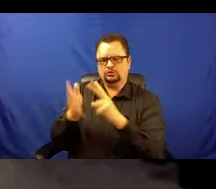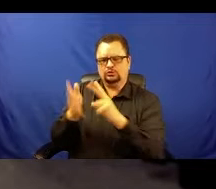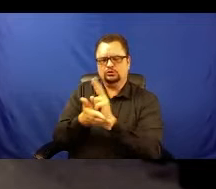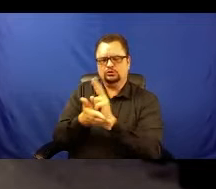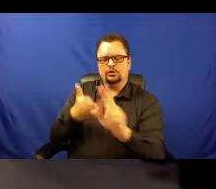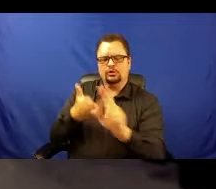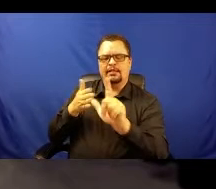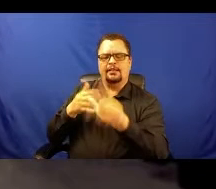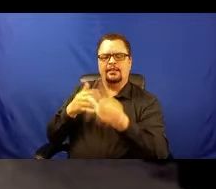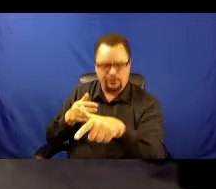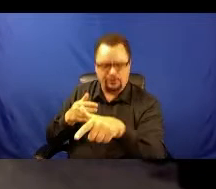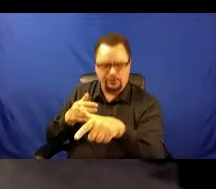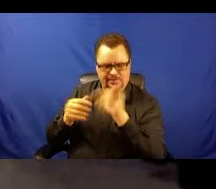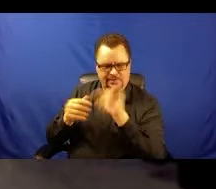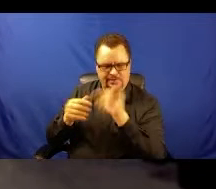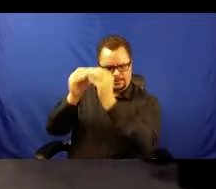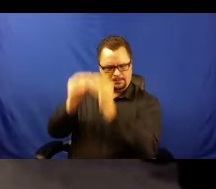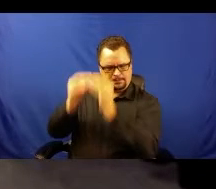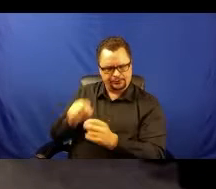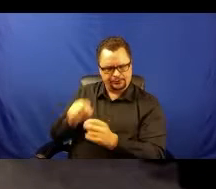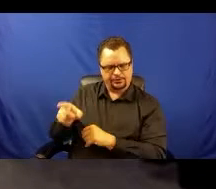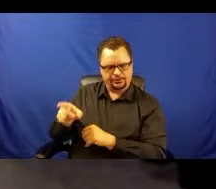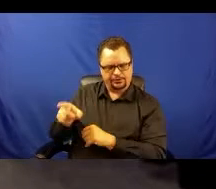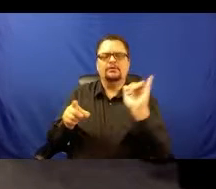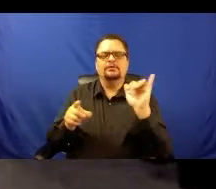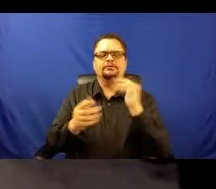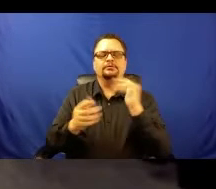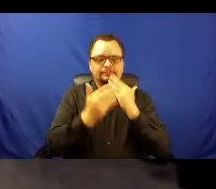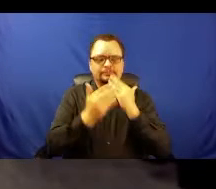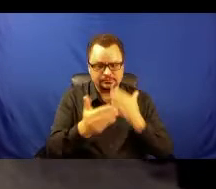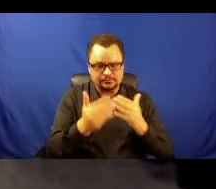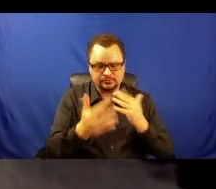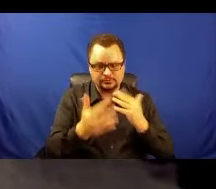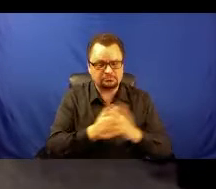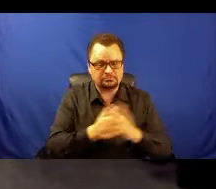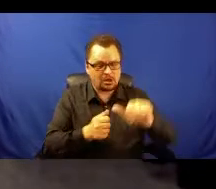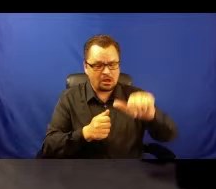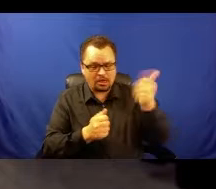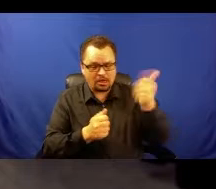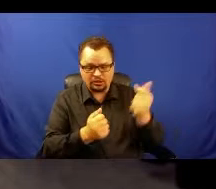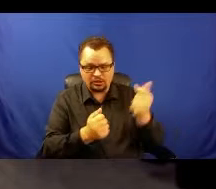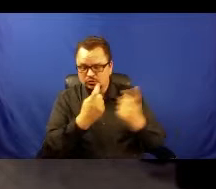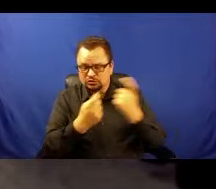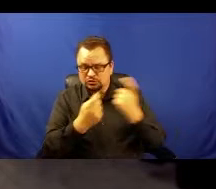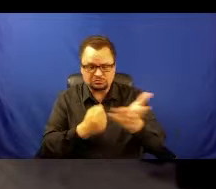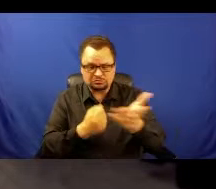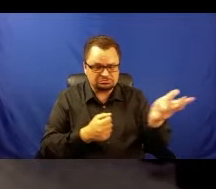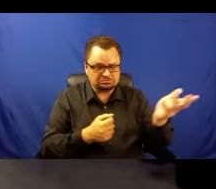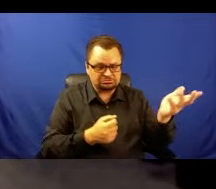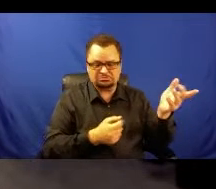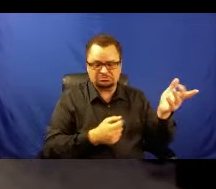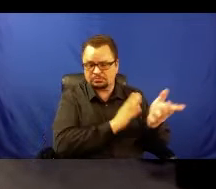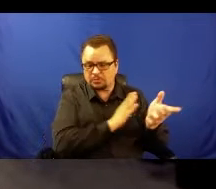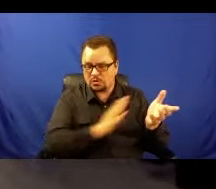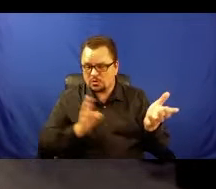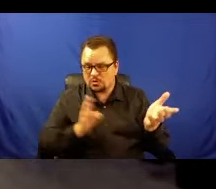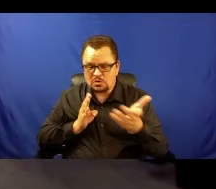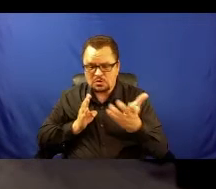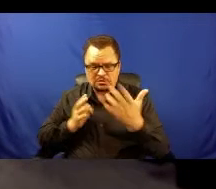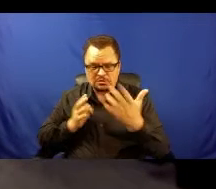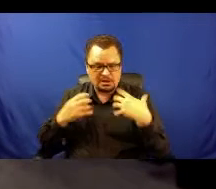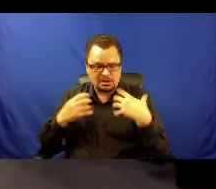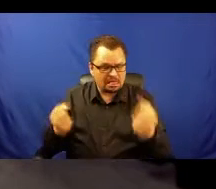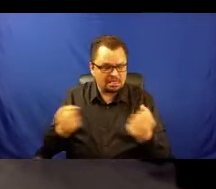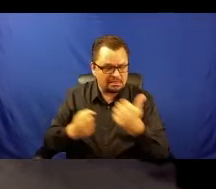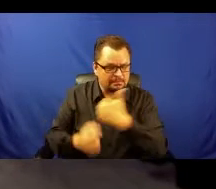Okay, any other questions, comments from Board of Health members? If not, Dr. Berhansel, do you have anything before we move